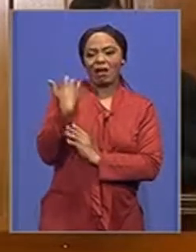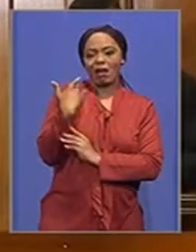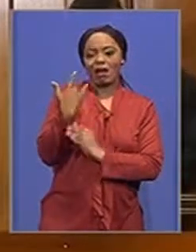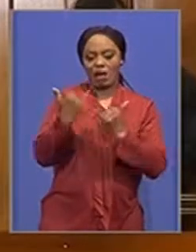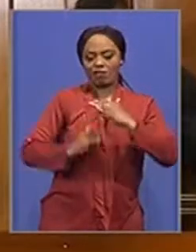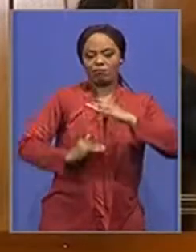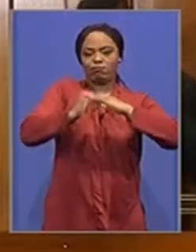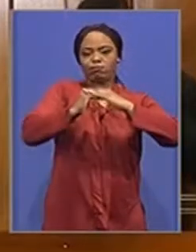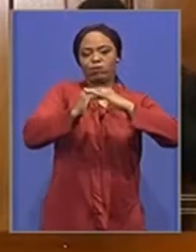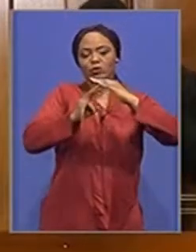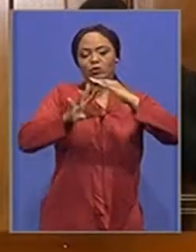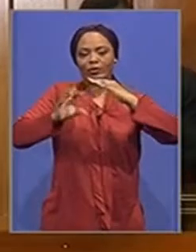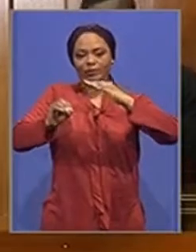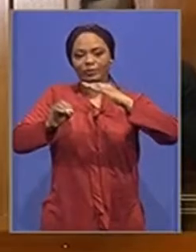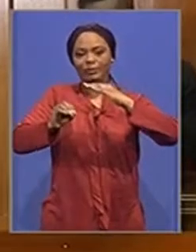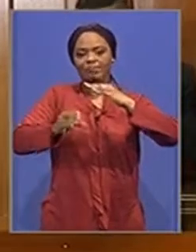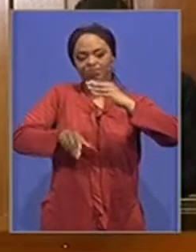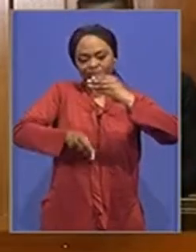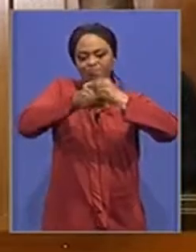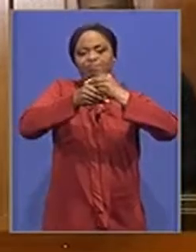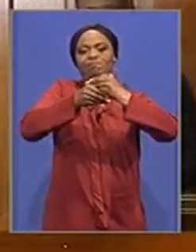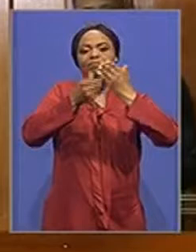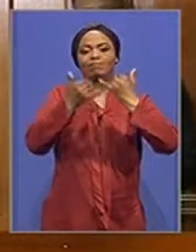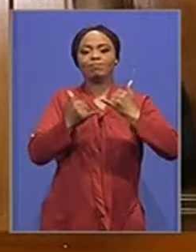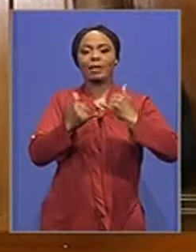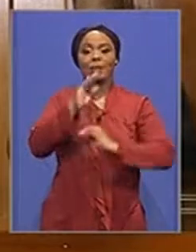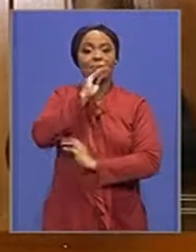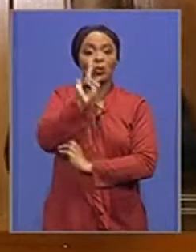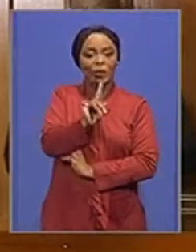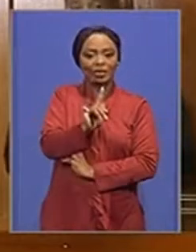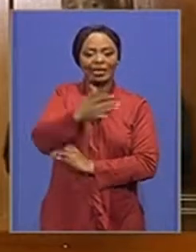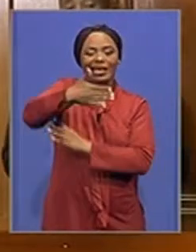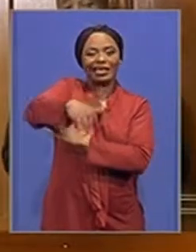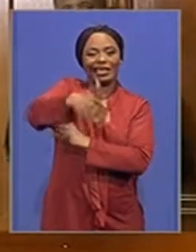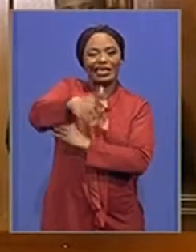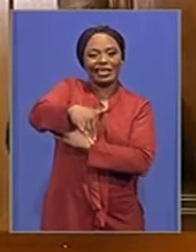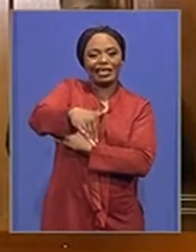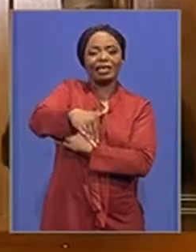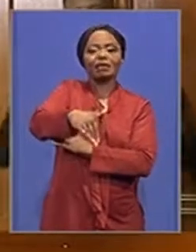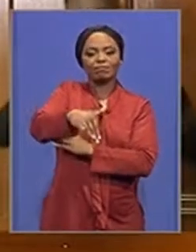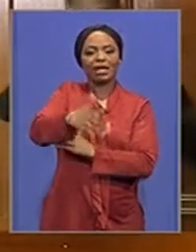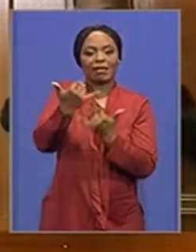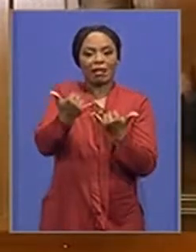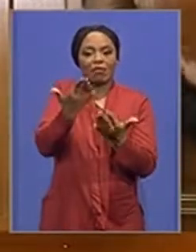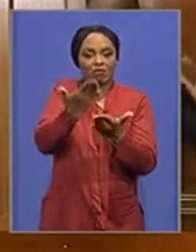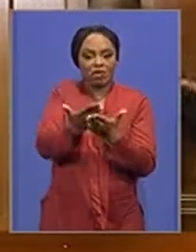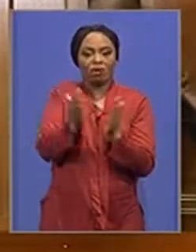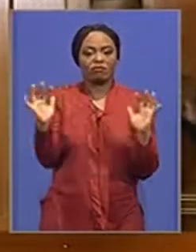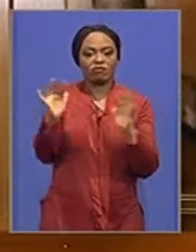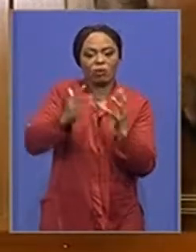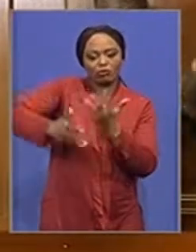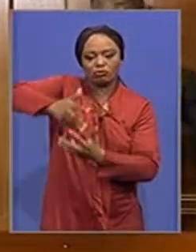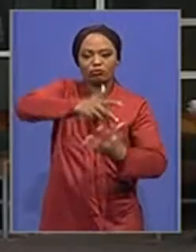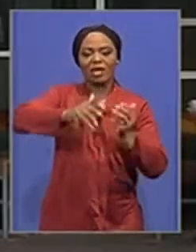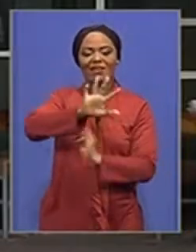indoors, and it will now mean that outdoors it will be limited to